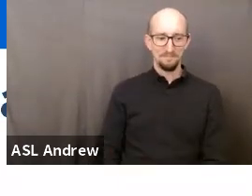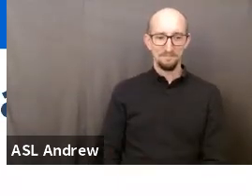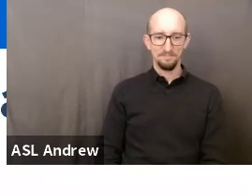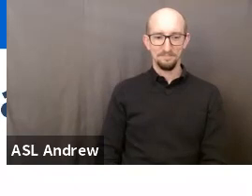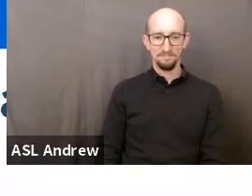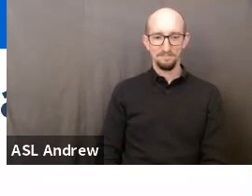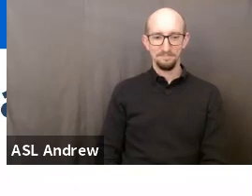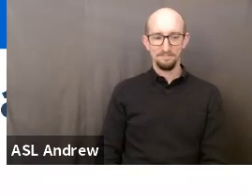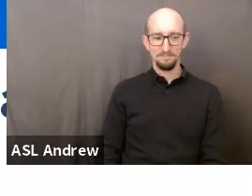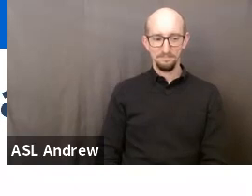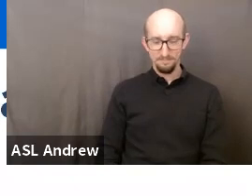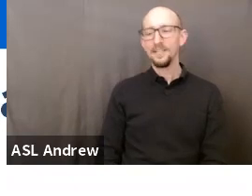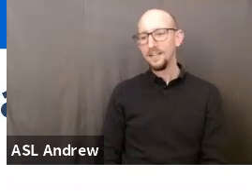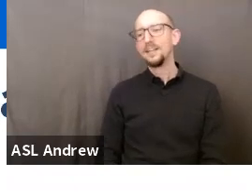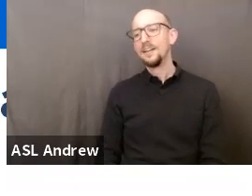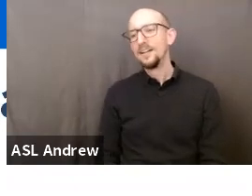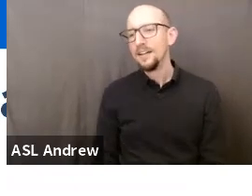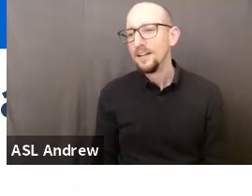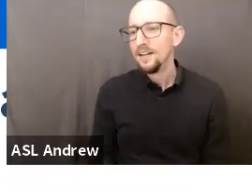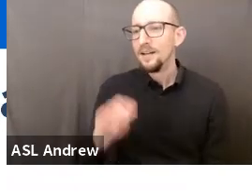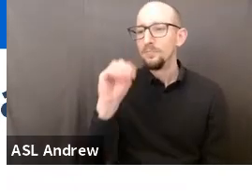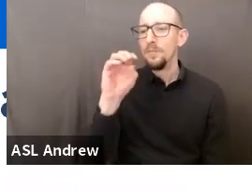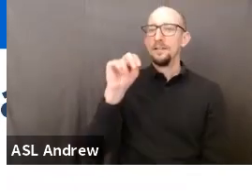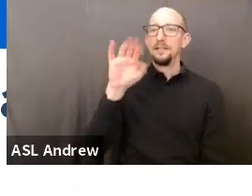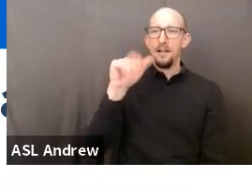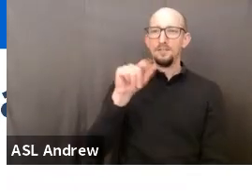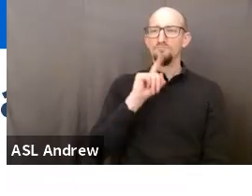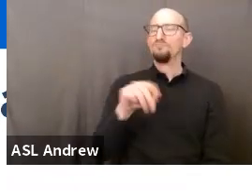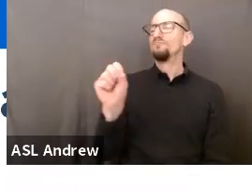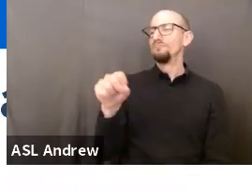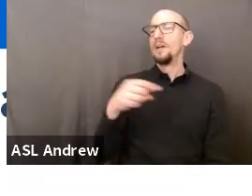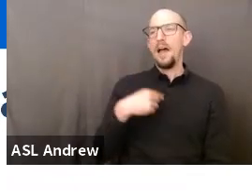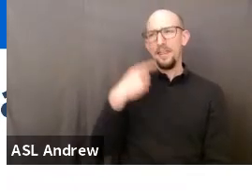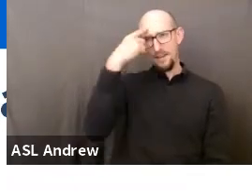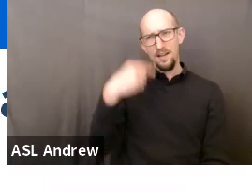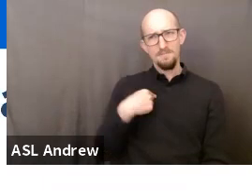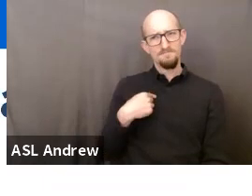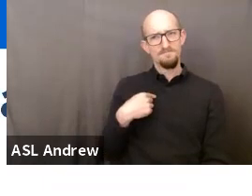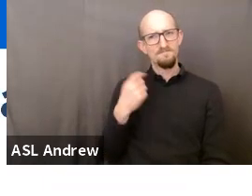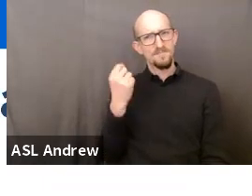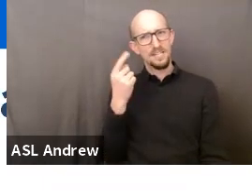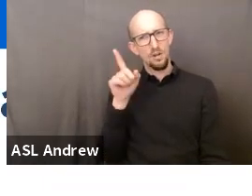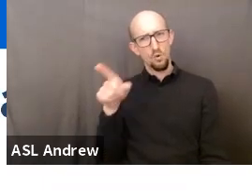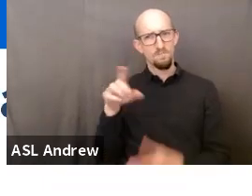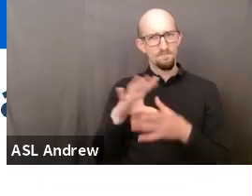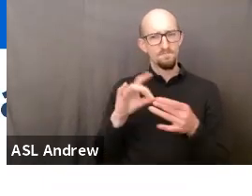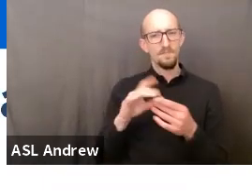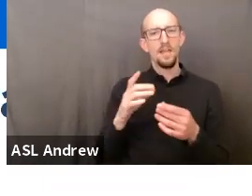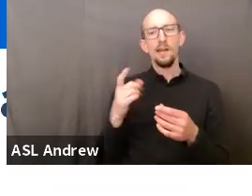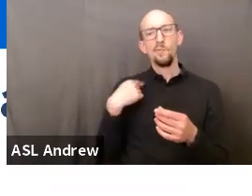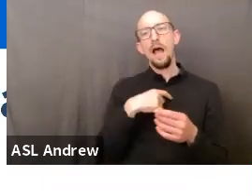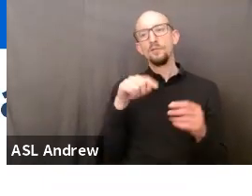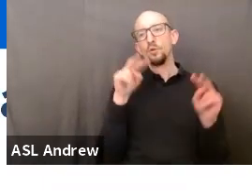I think I follow your train of thought. We'd have to look at the data to see if it bears out.